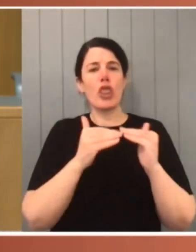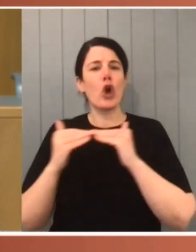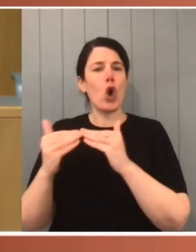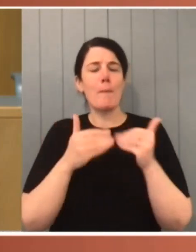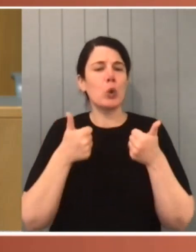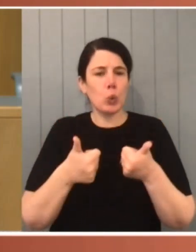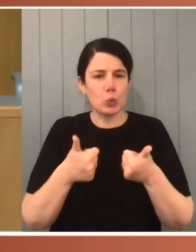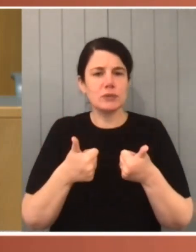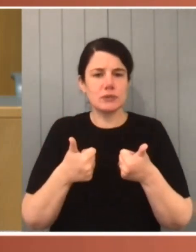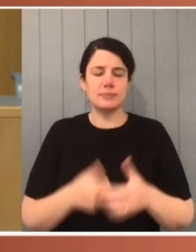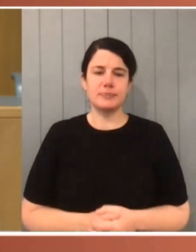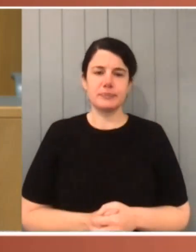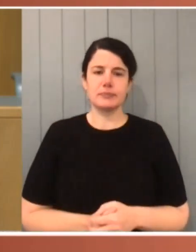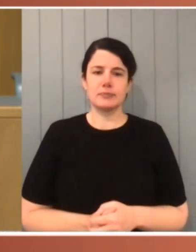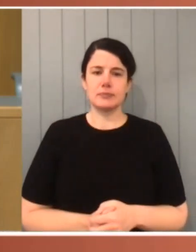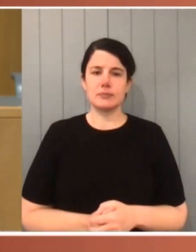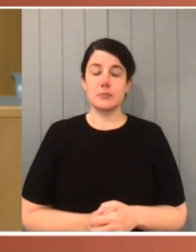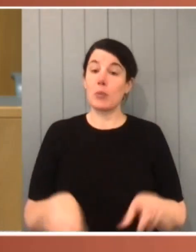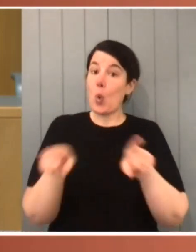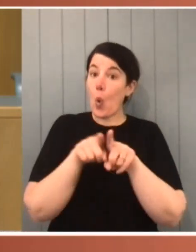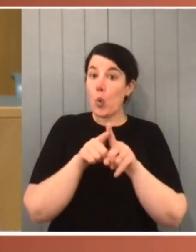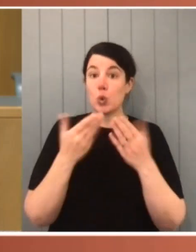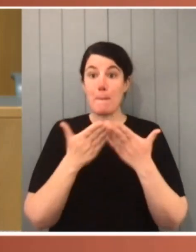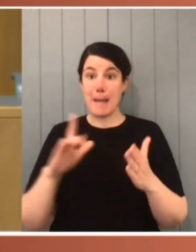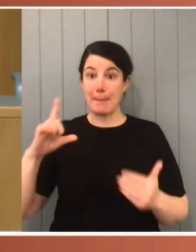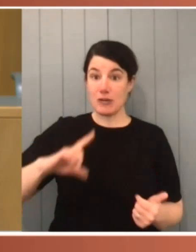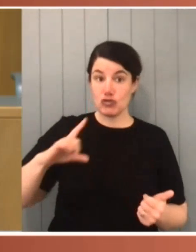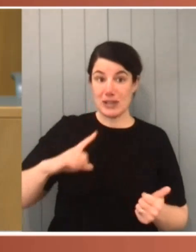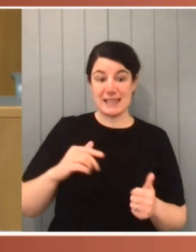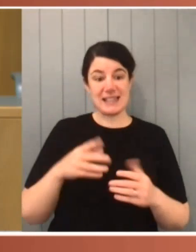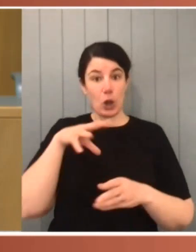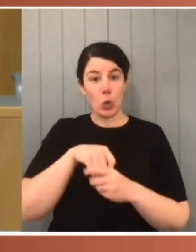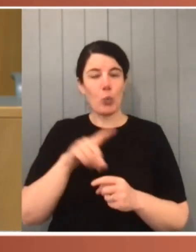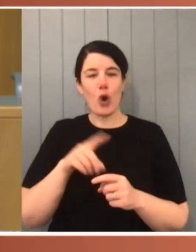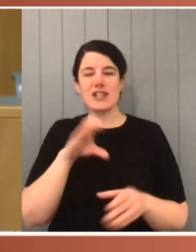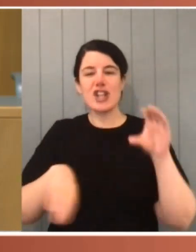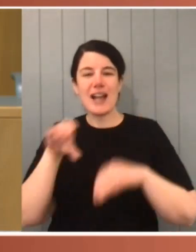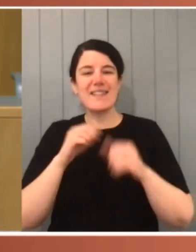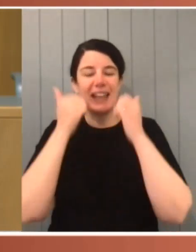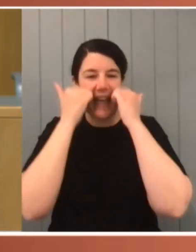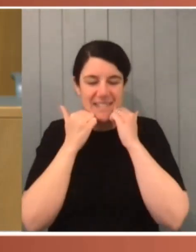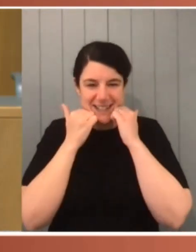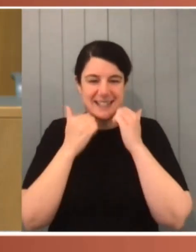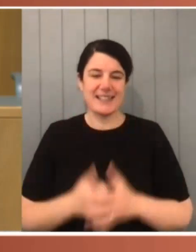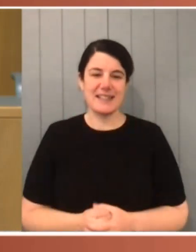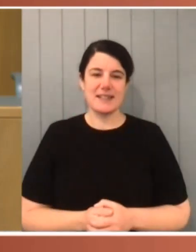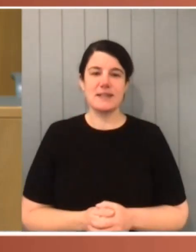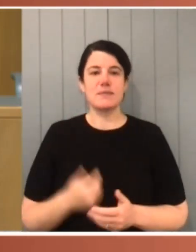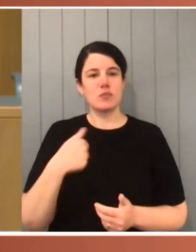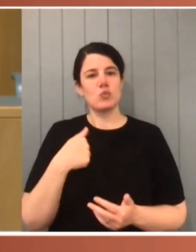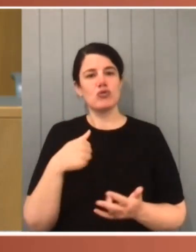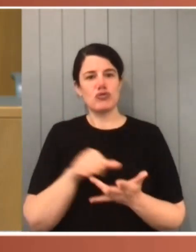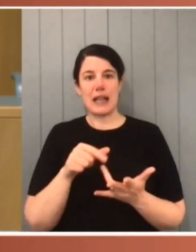that way. And also public reasons include scientific evidence. Now, we expect politicians to really appeal to